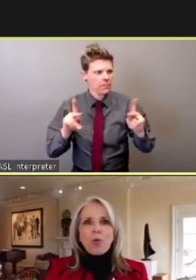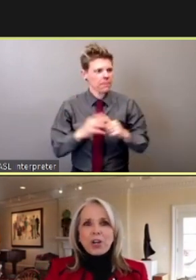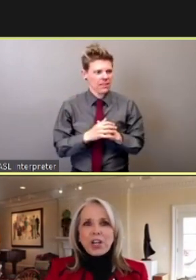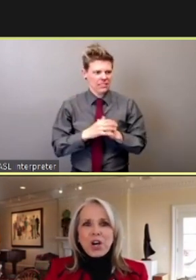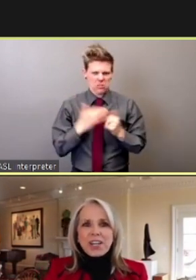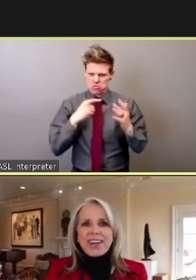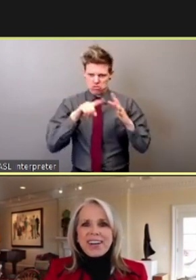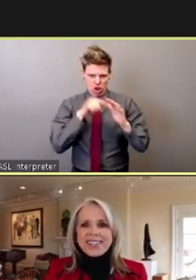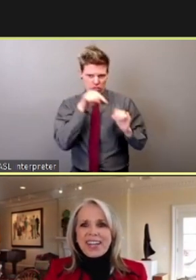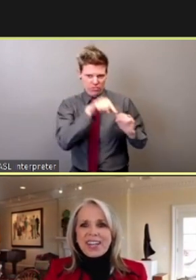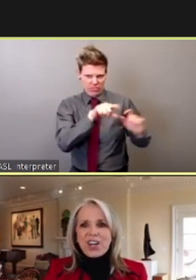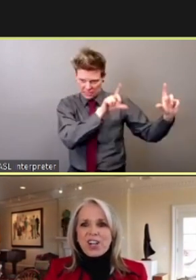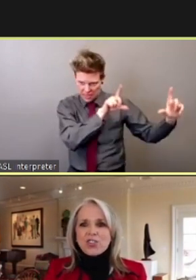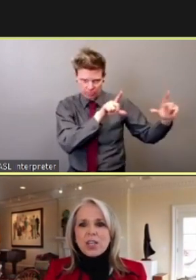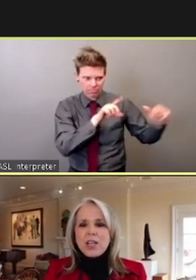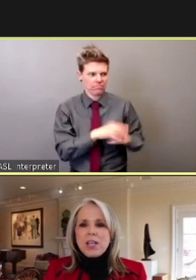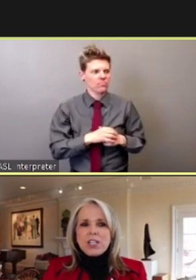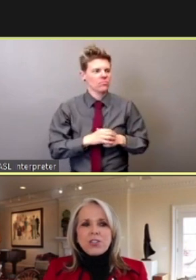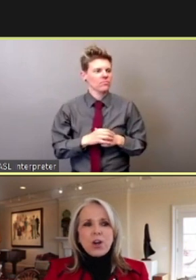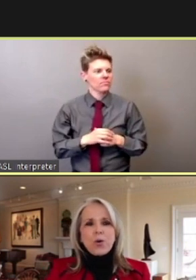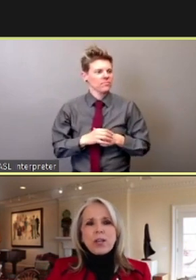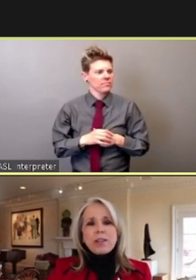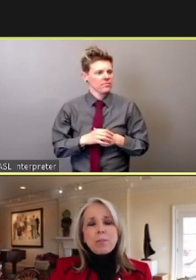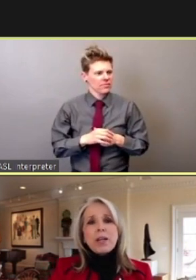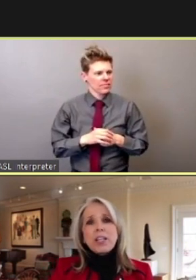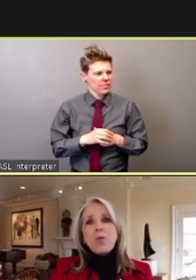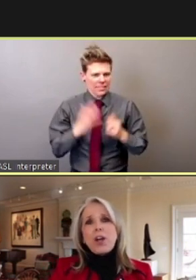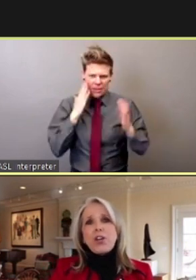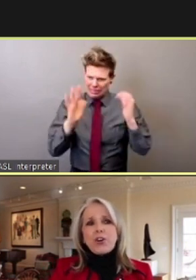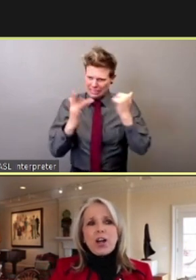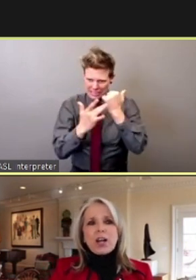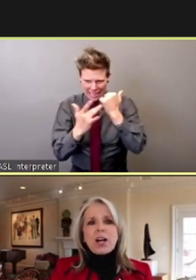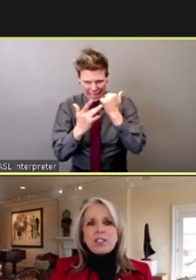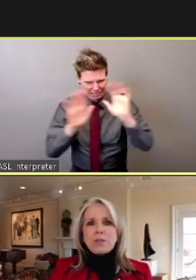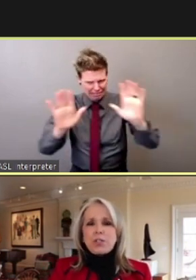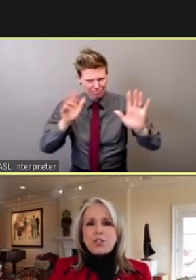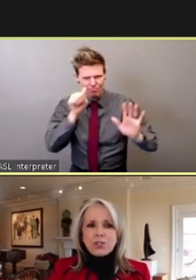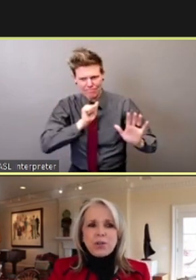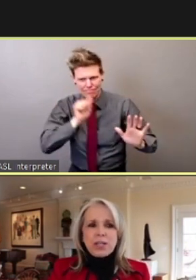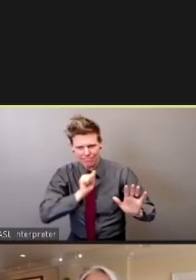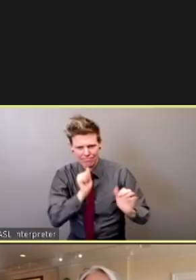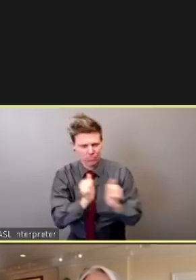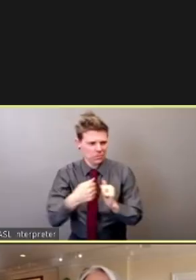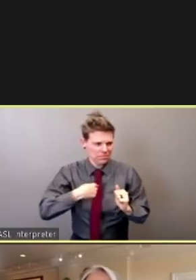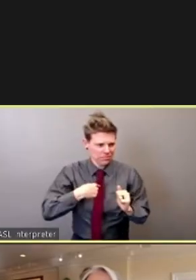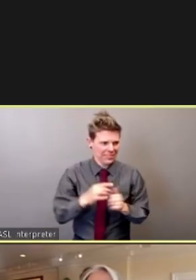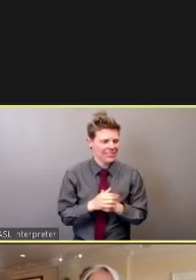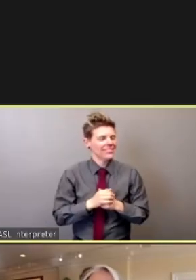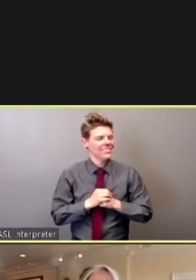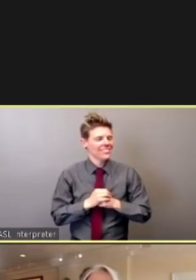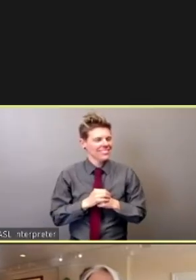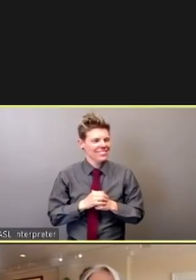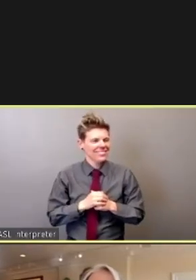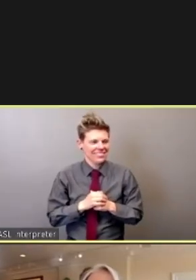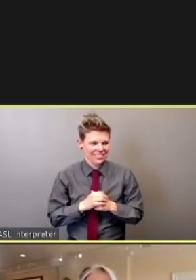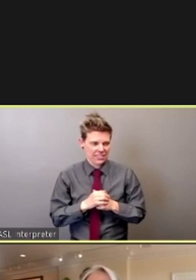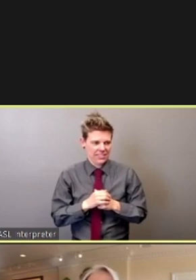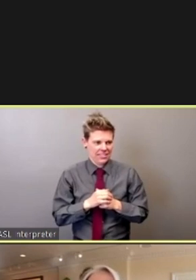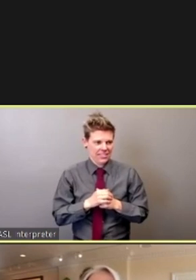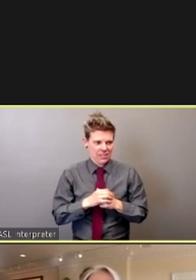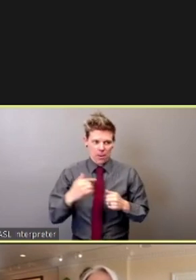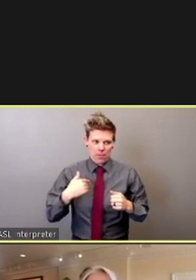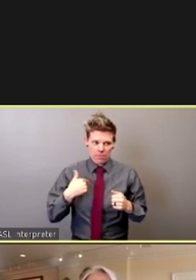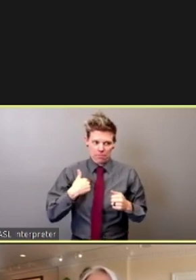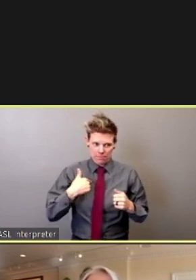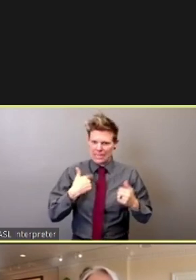all working on technology. So typically what you're accustomed to is for me to start with the